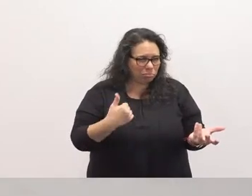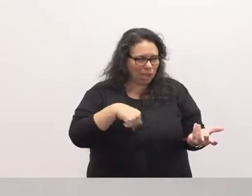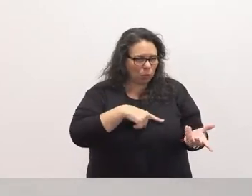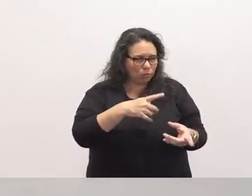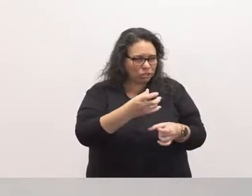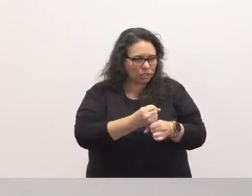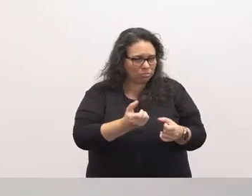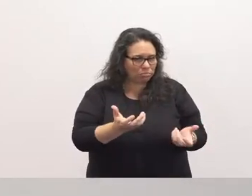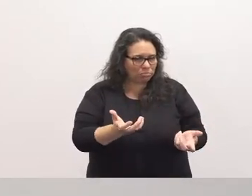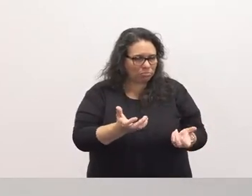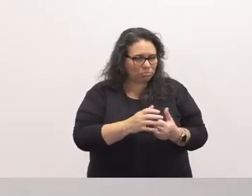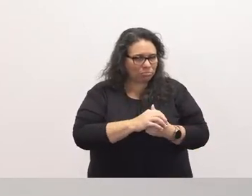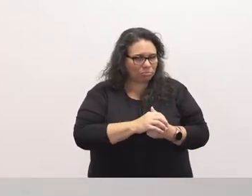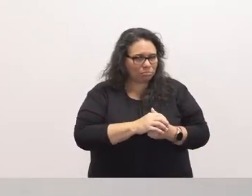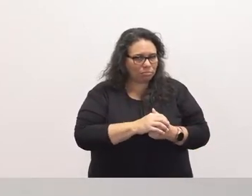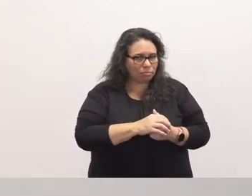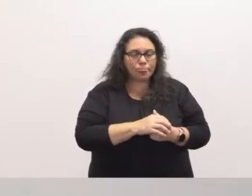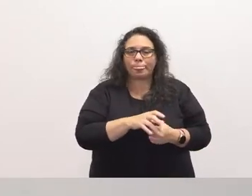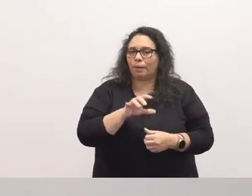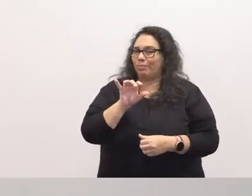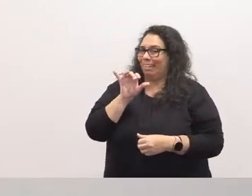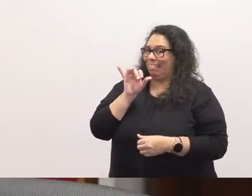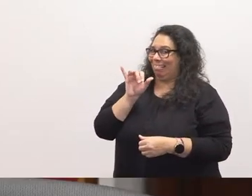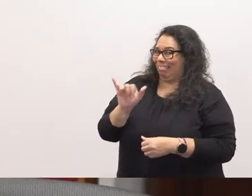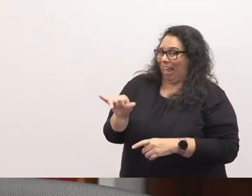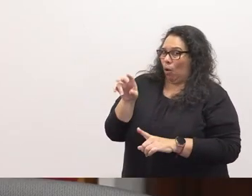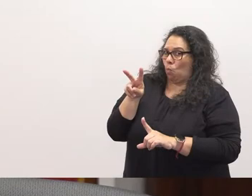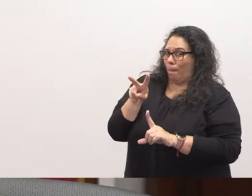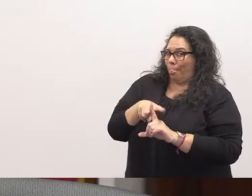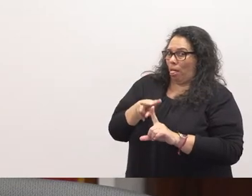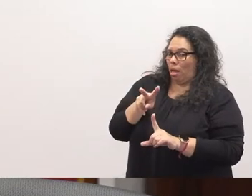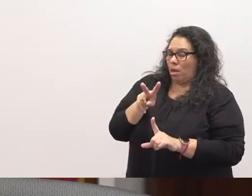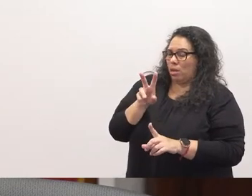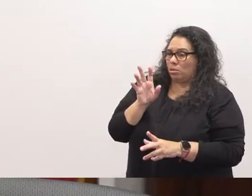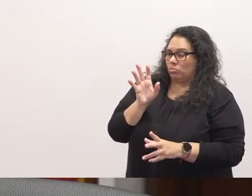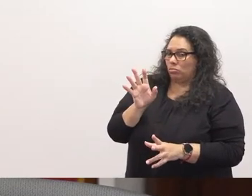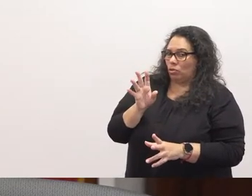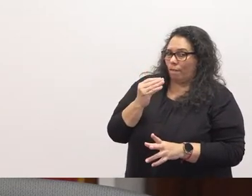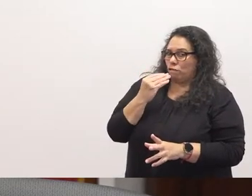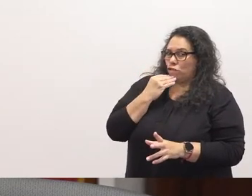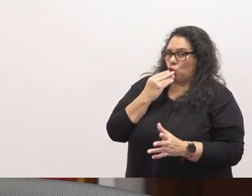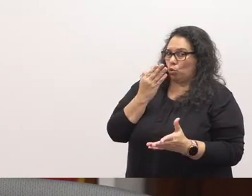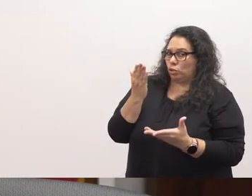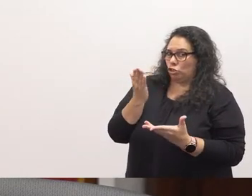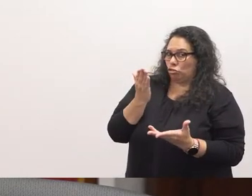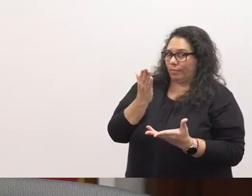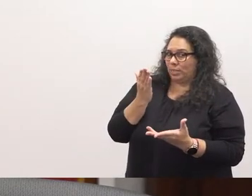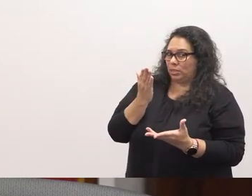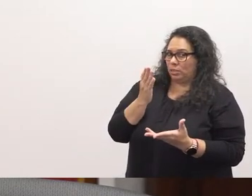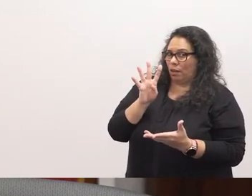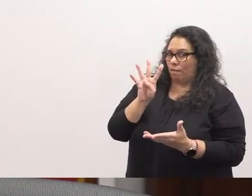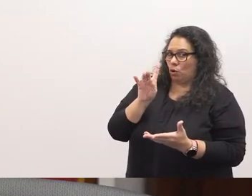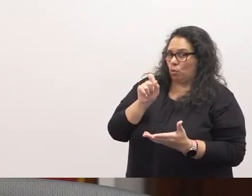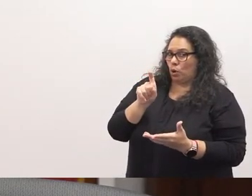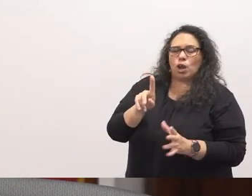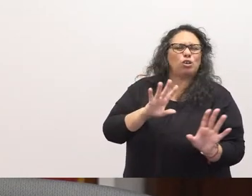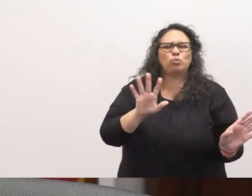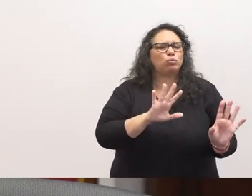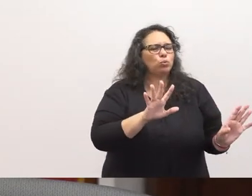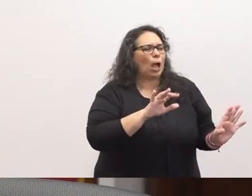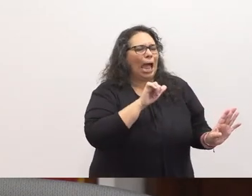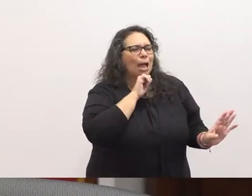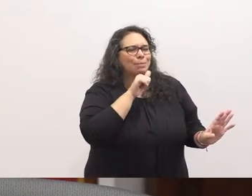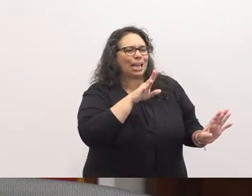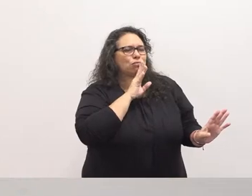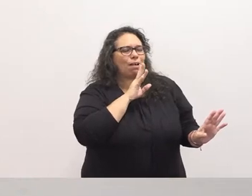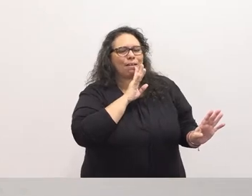it. And that would apply to the food service policy 4.1? No, I'm not talking about what